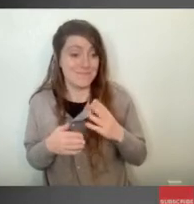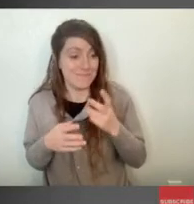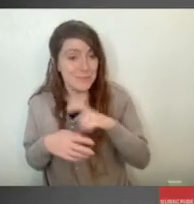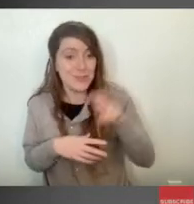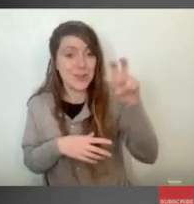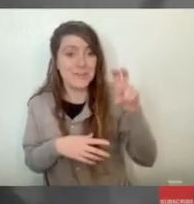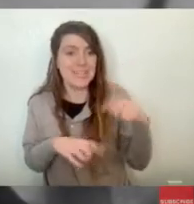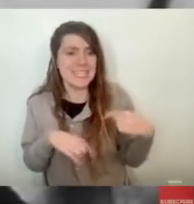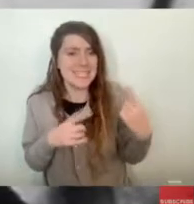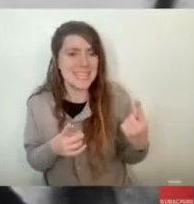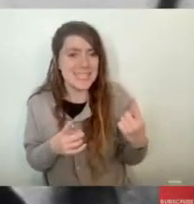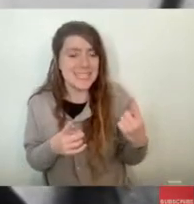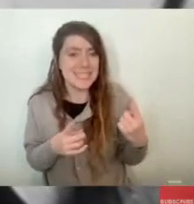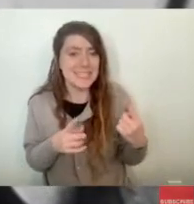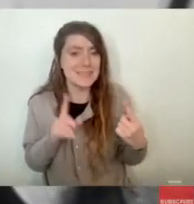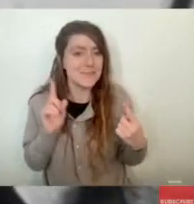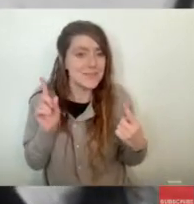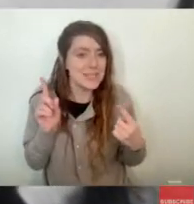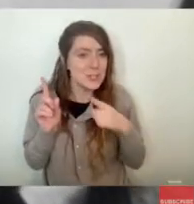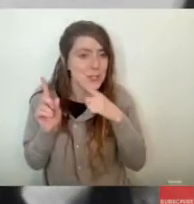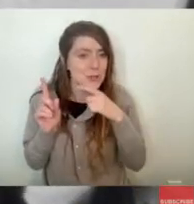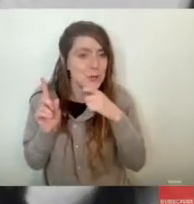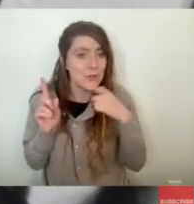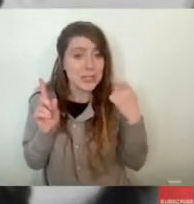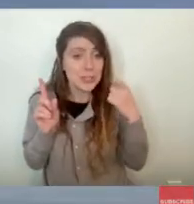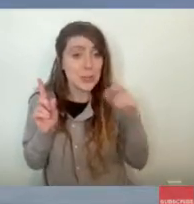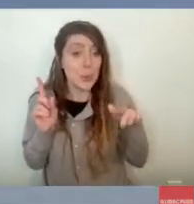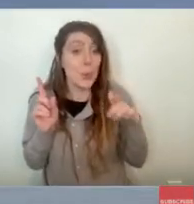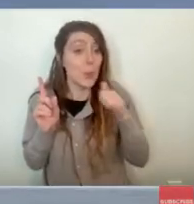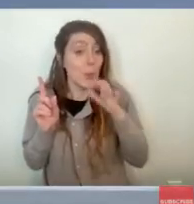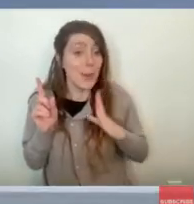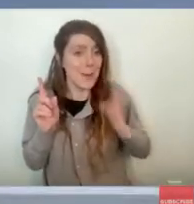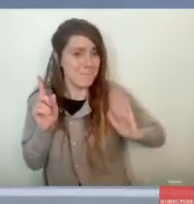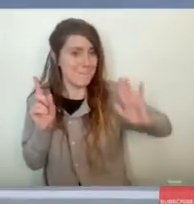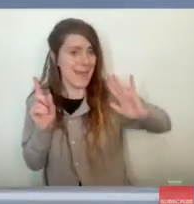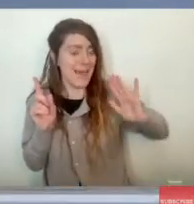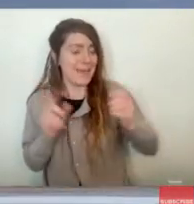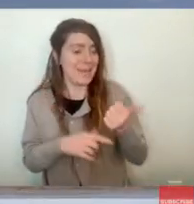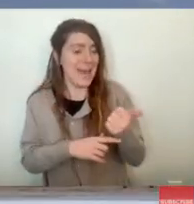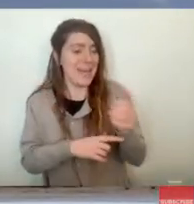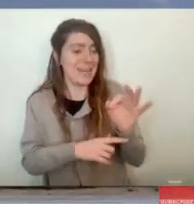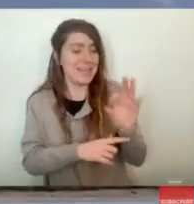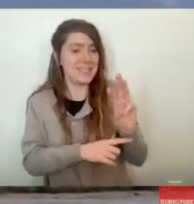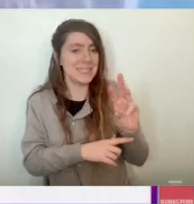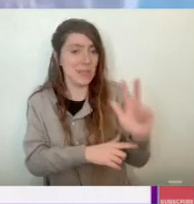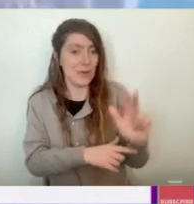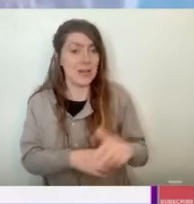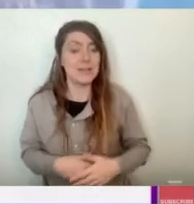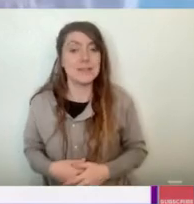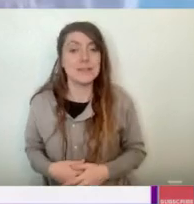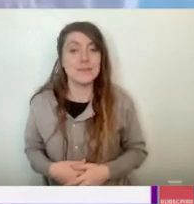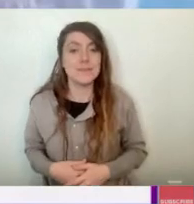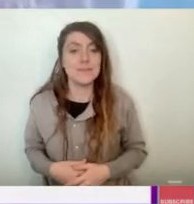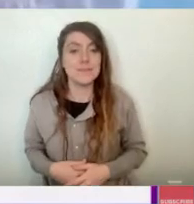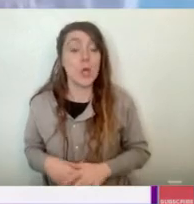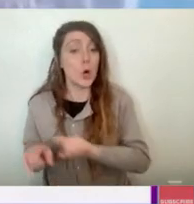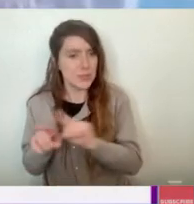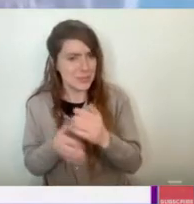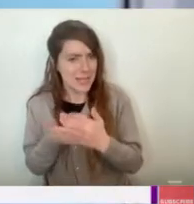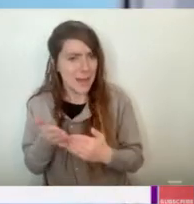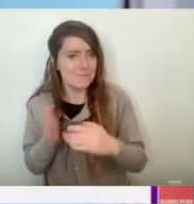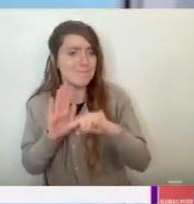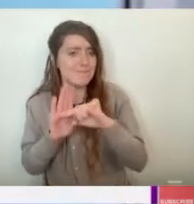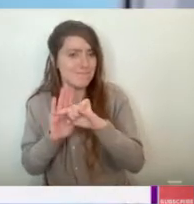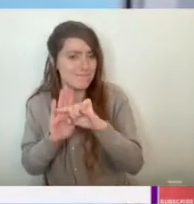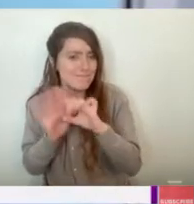Valentina Tereshkova's solo mission back in 1963. But the historic mission has also faced criticism, including from actress